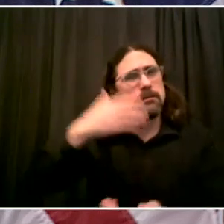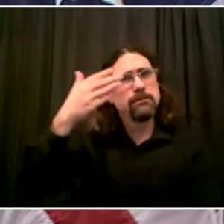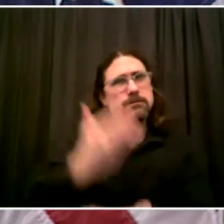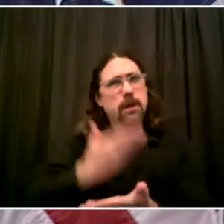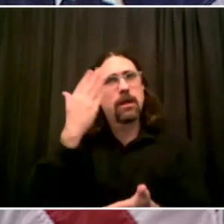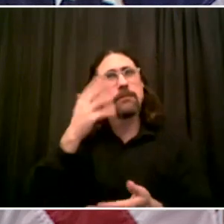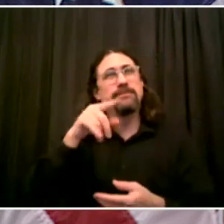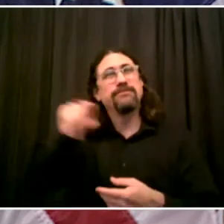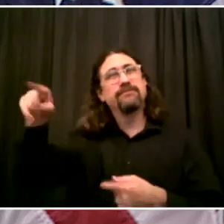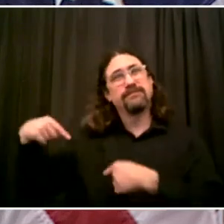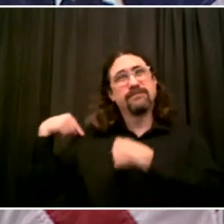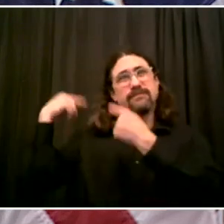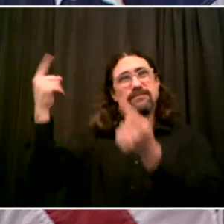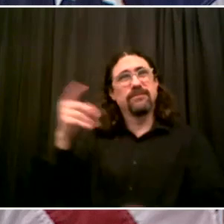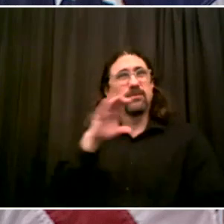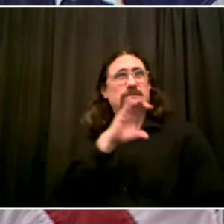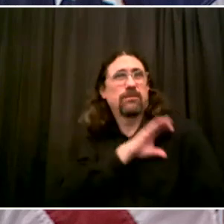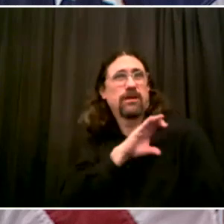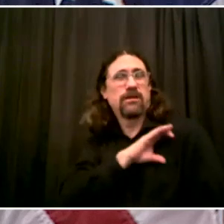city, devalued,